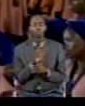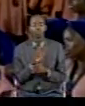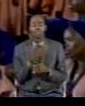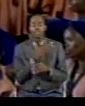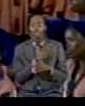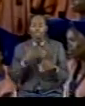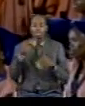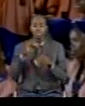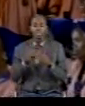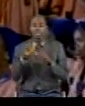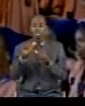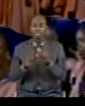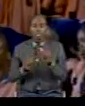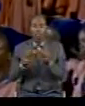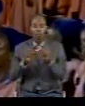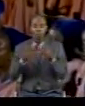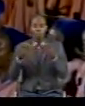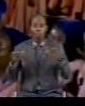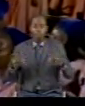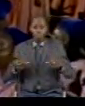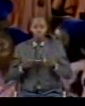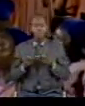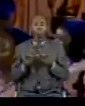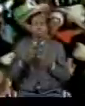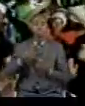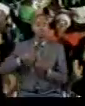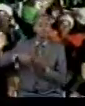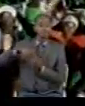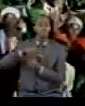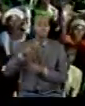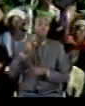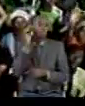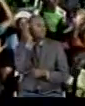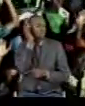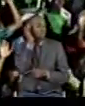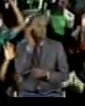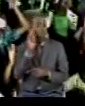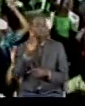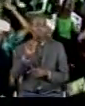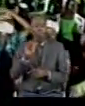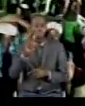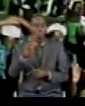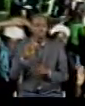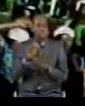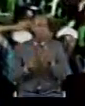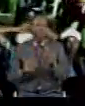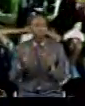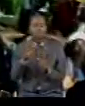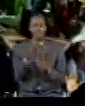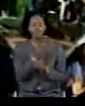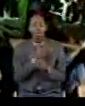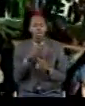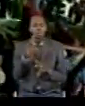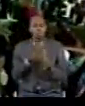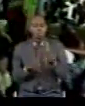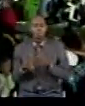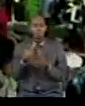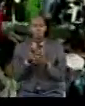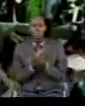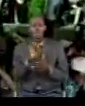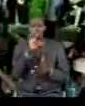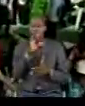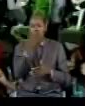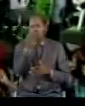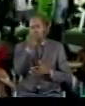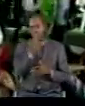every place, online, radio, television, everywhere, and those who are by themselves in